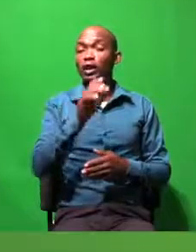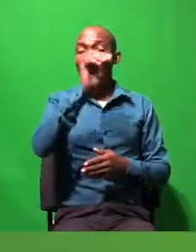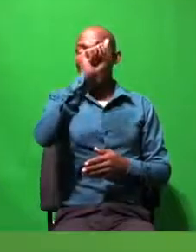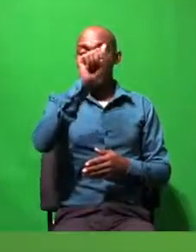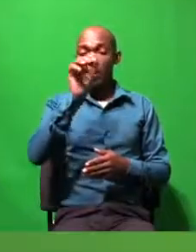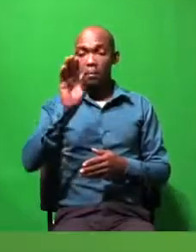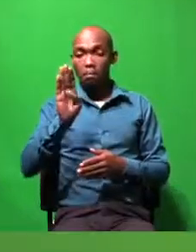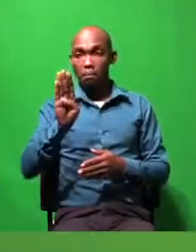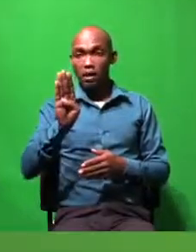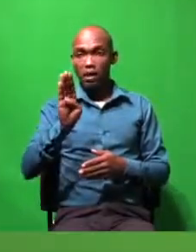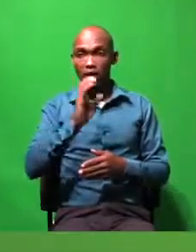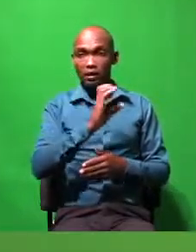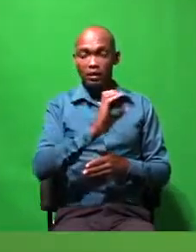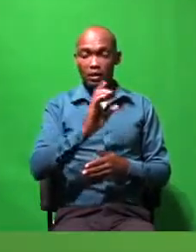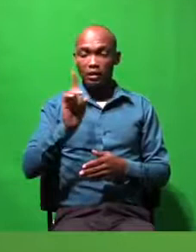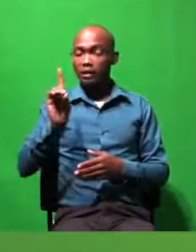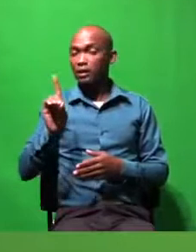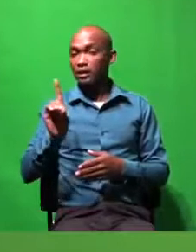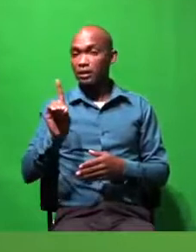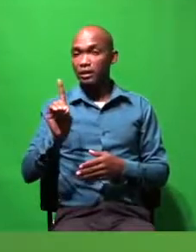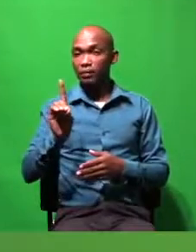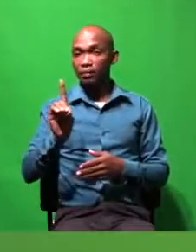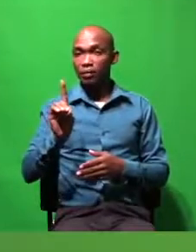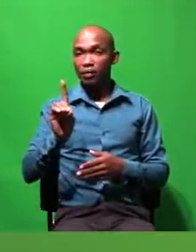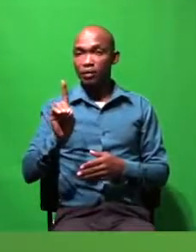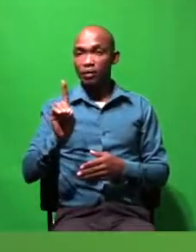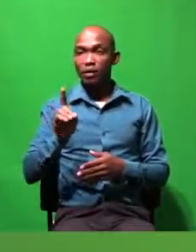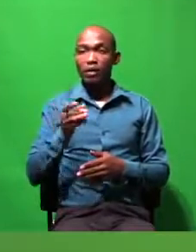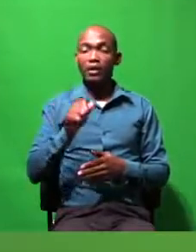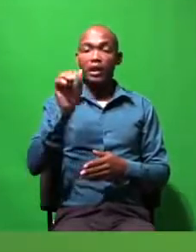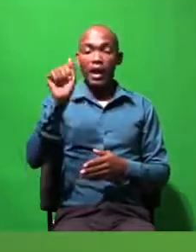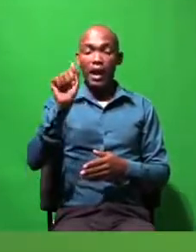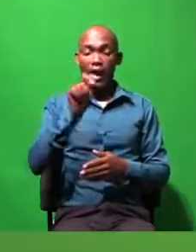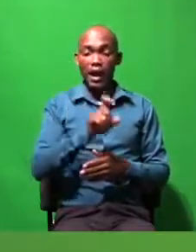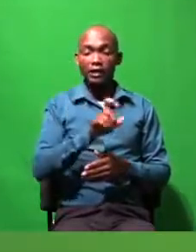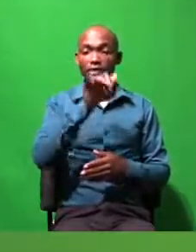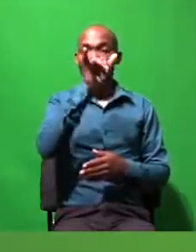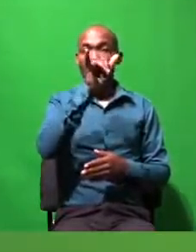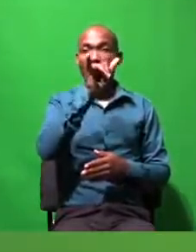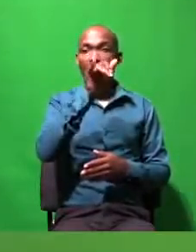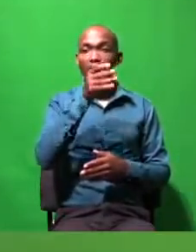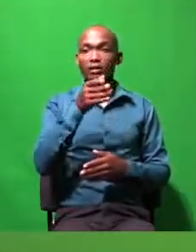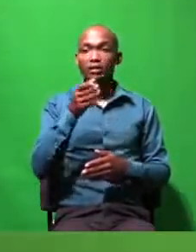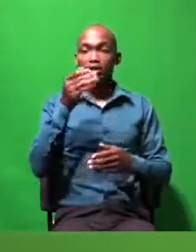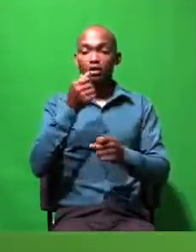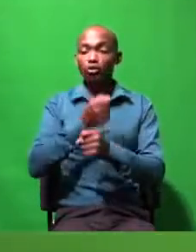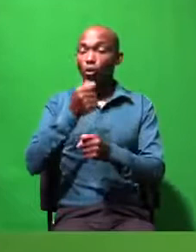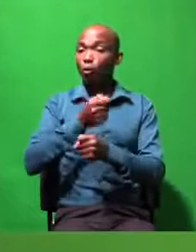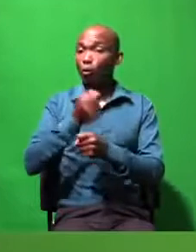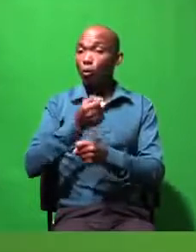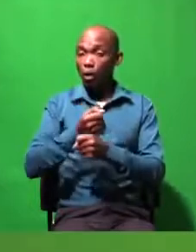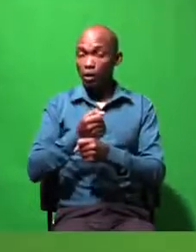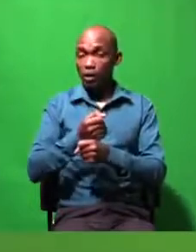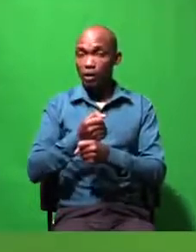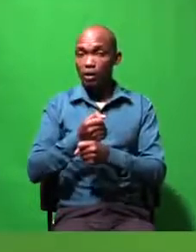Y, B, X, and A. So this is your task,